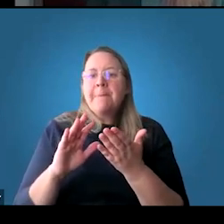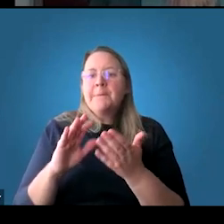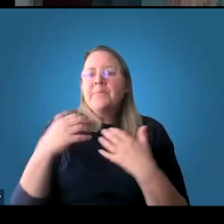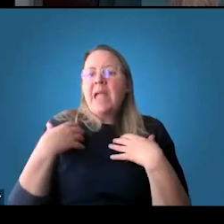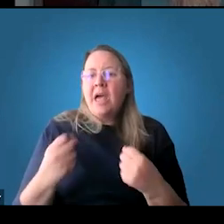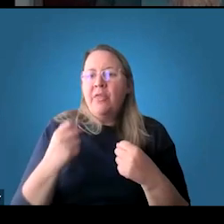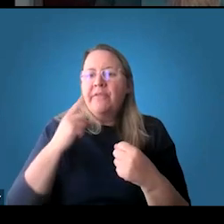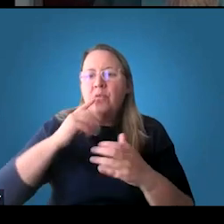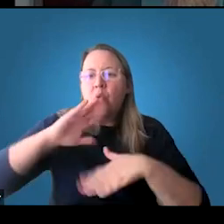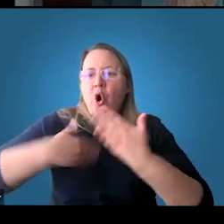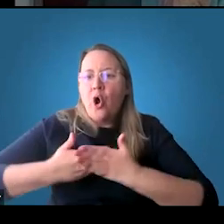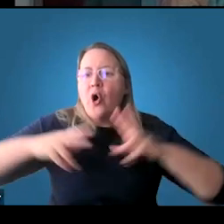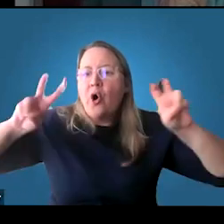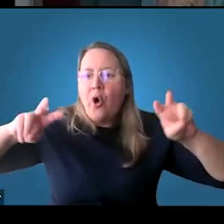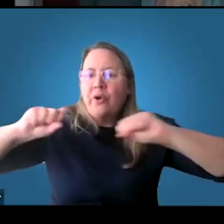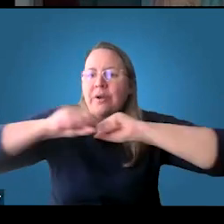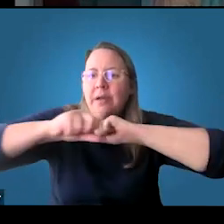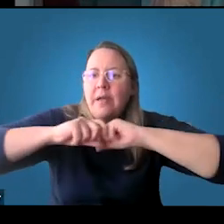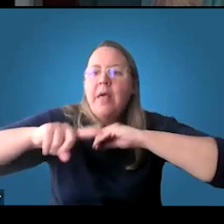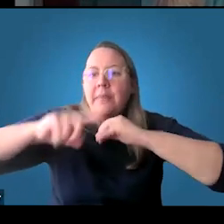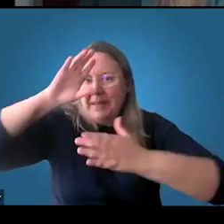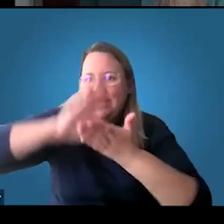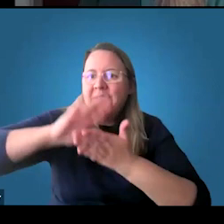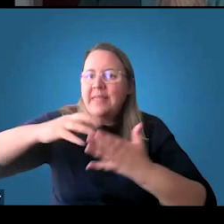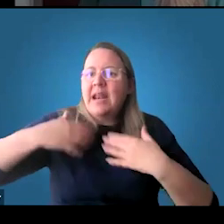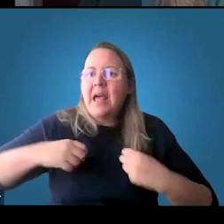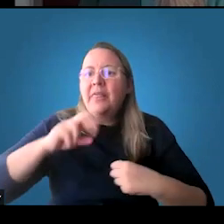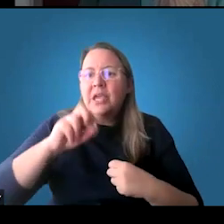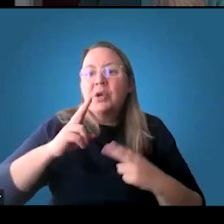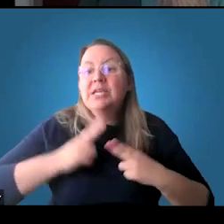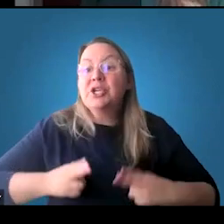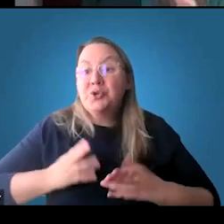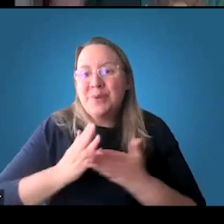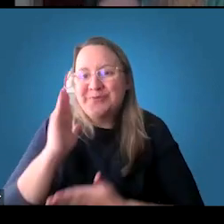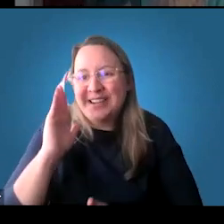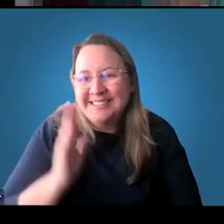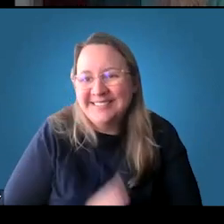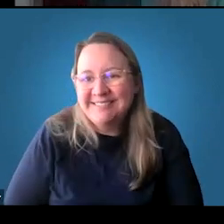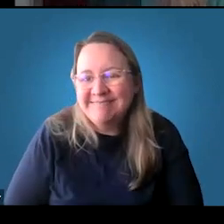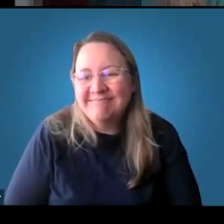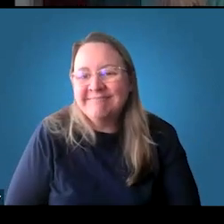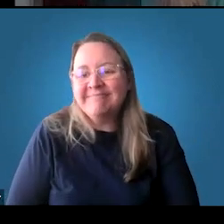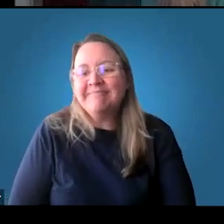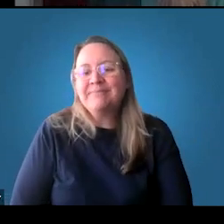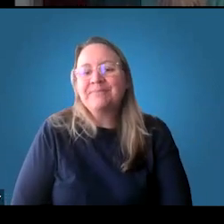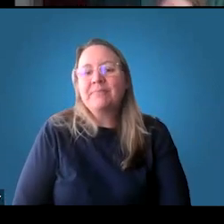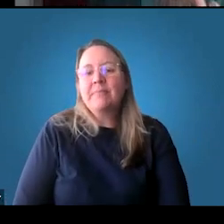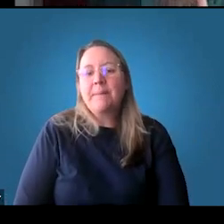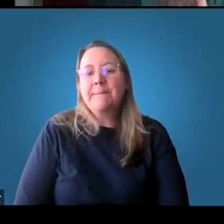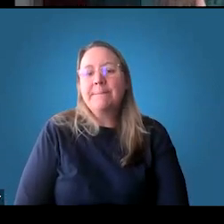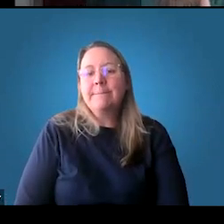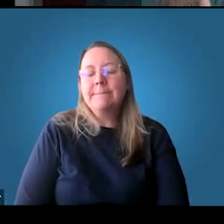grounded in the organization's core belief that healthcare is a human right. Now, the campaign evolved